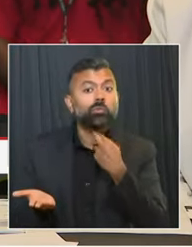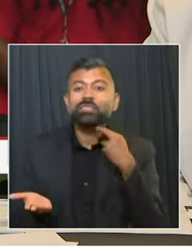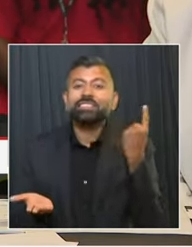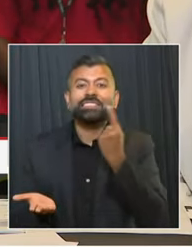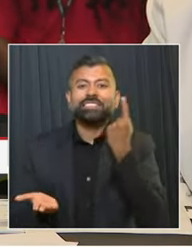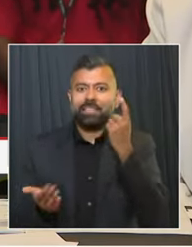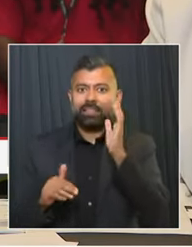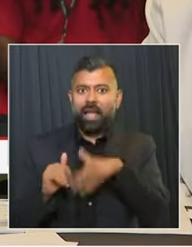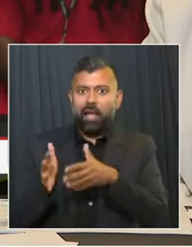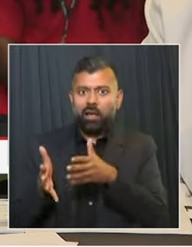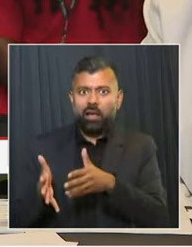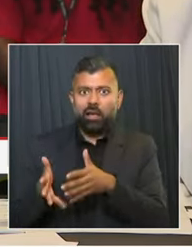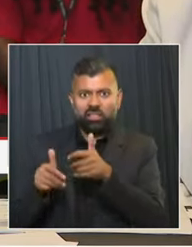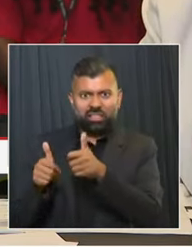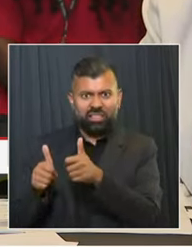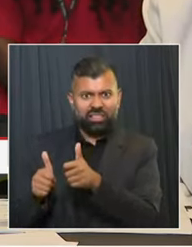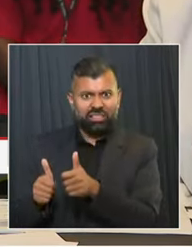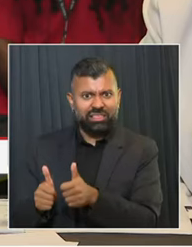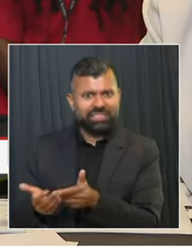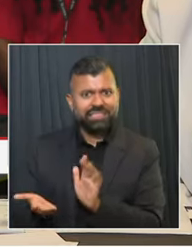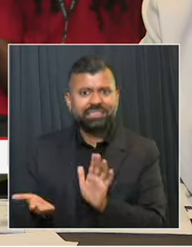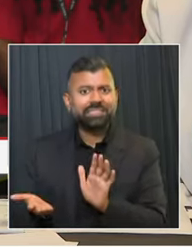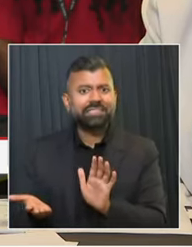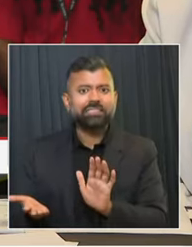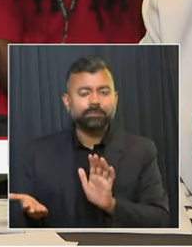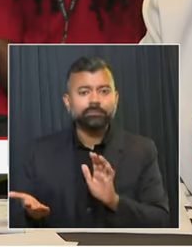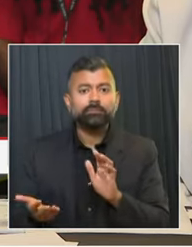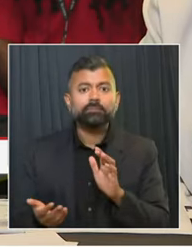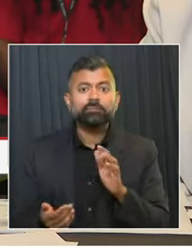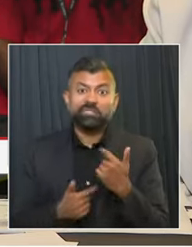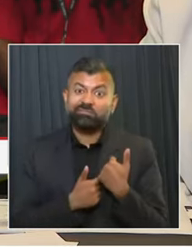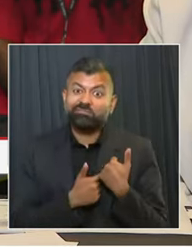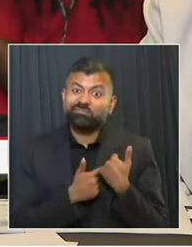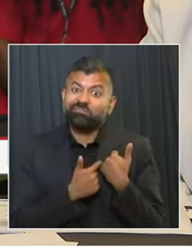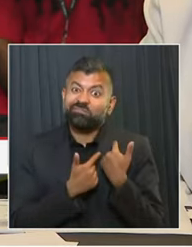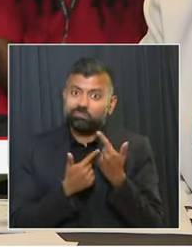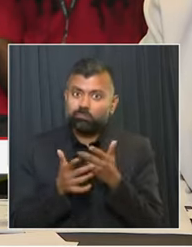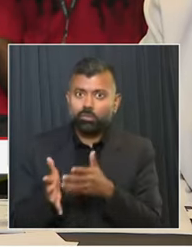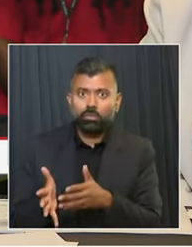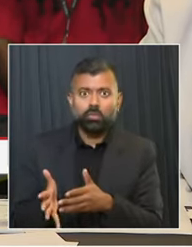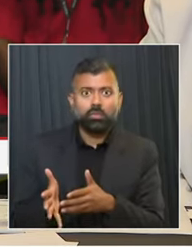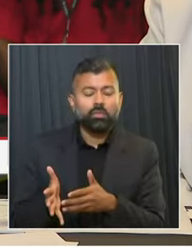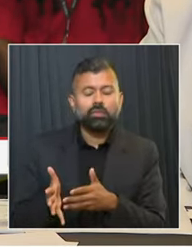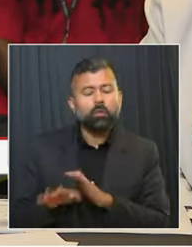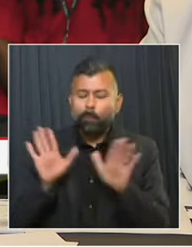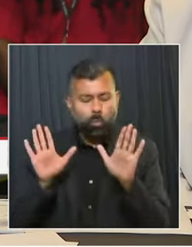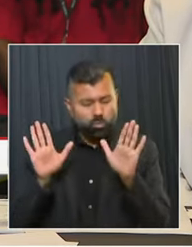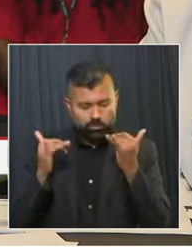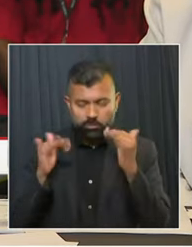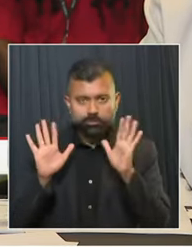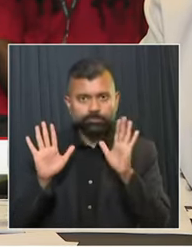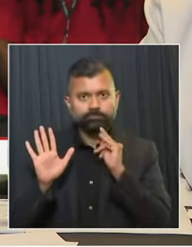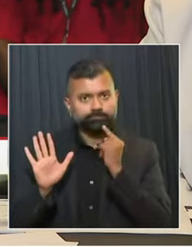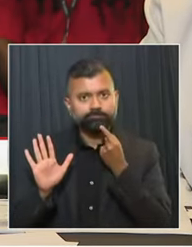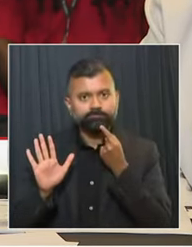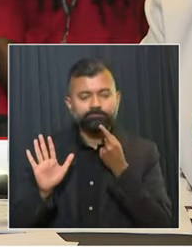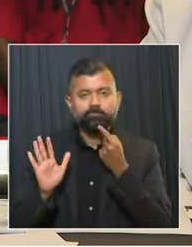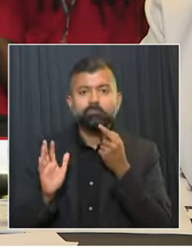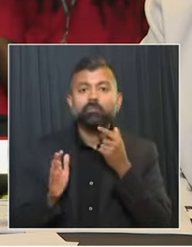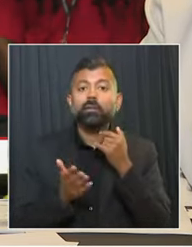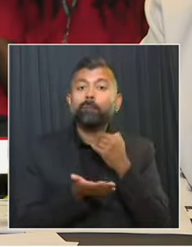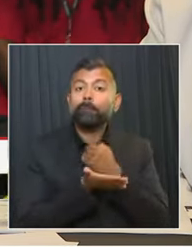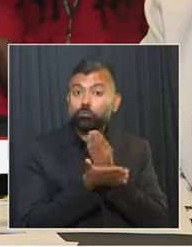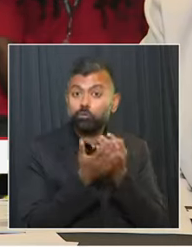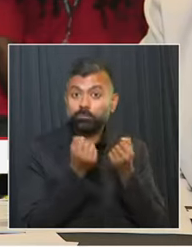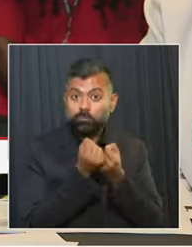lots, and we have included some language in the Budget Support Act related to that. I